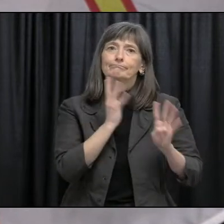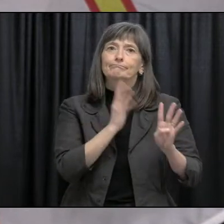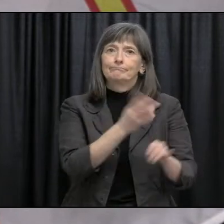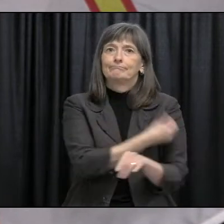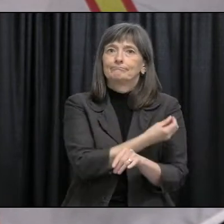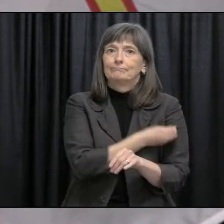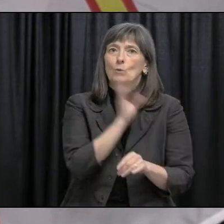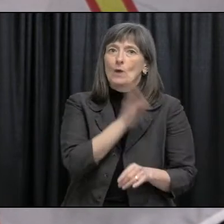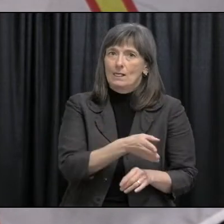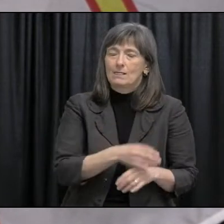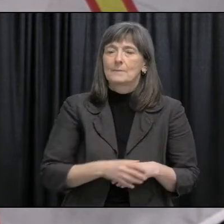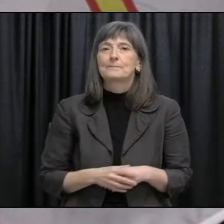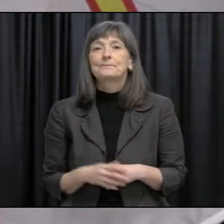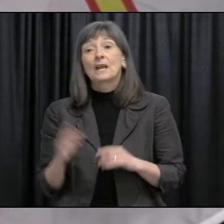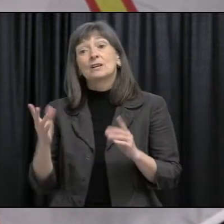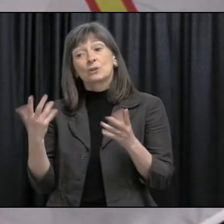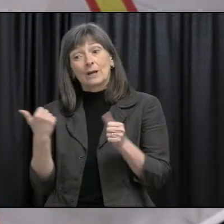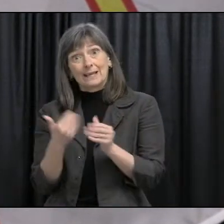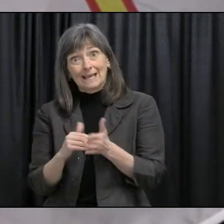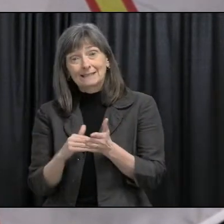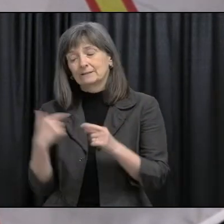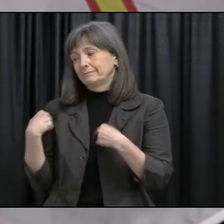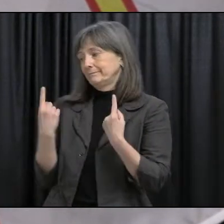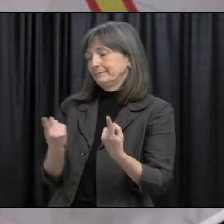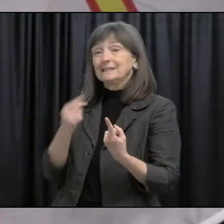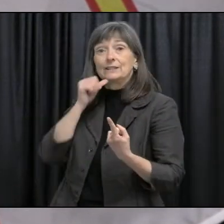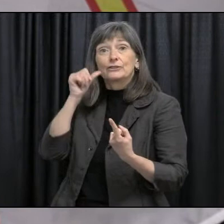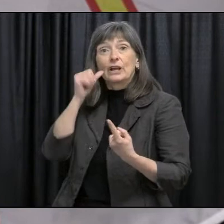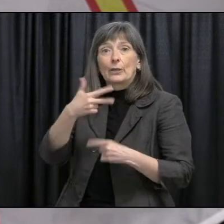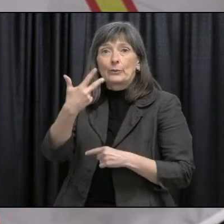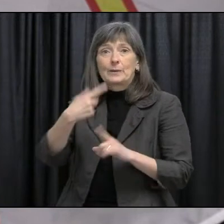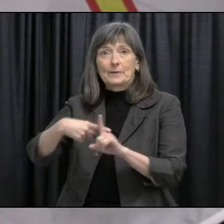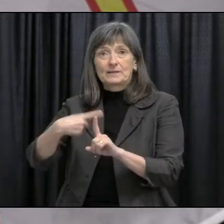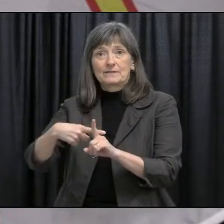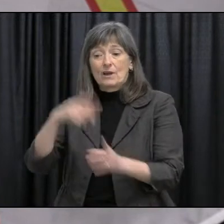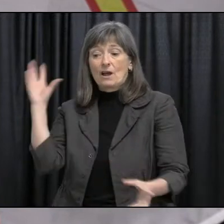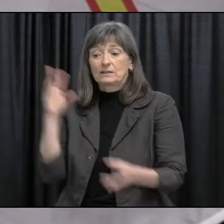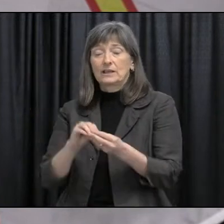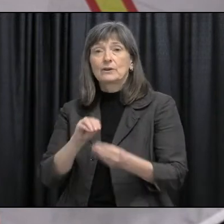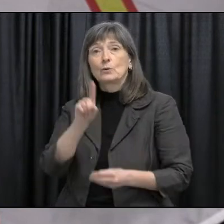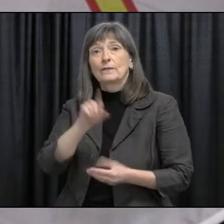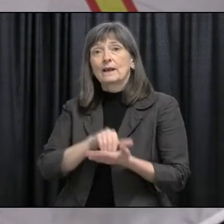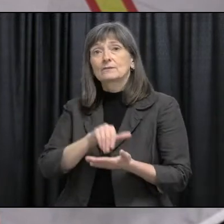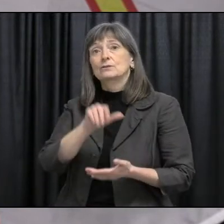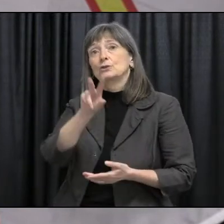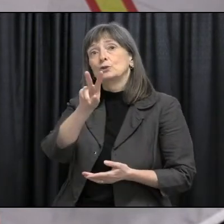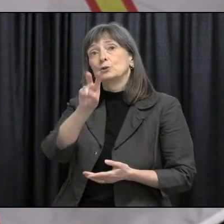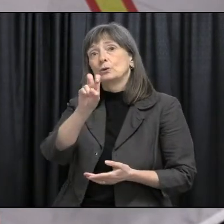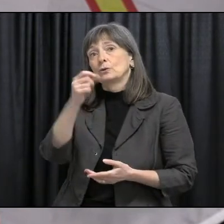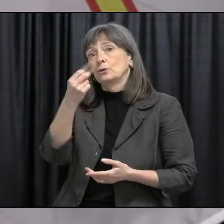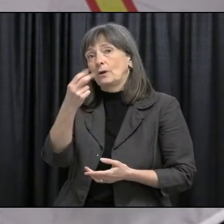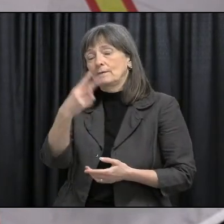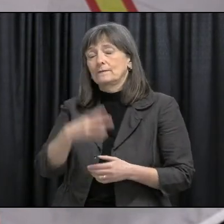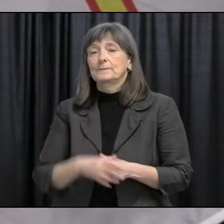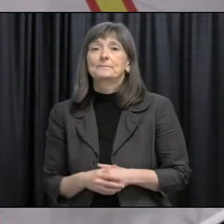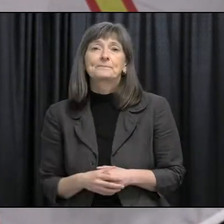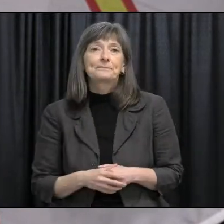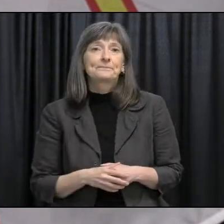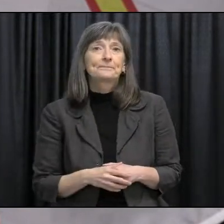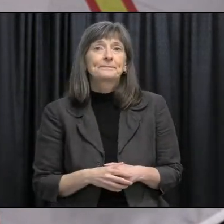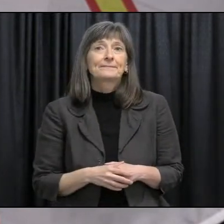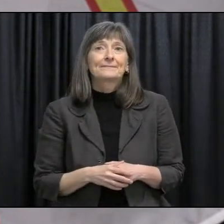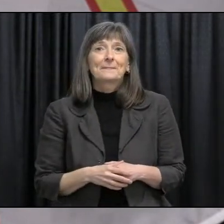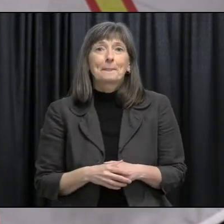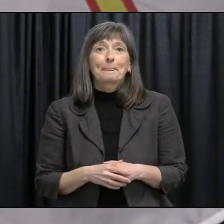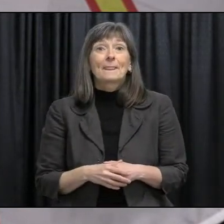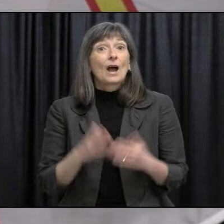3 new cases since yesterday's media advisory, and the total number of cases in the province is 1,212. I hope that everyone